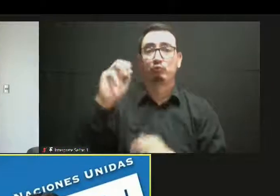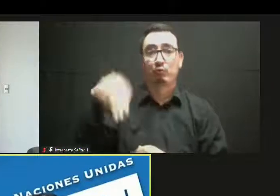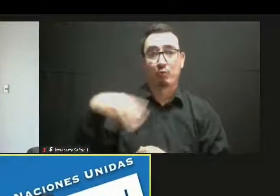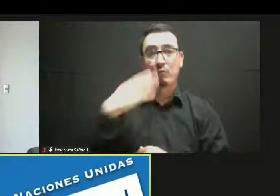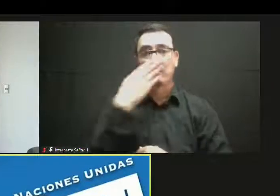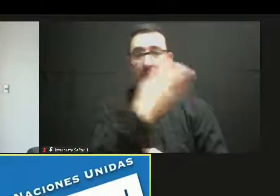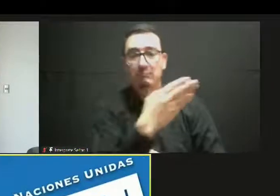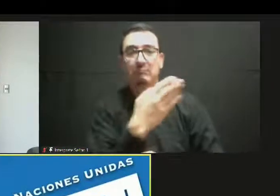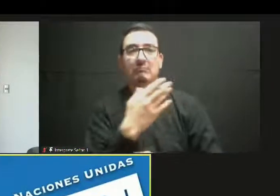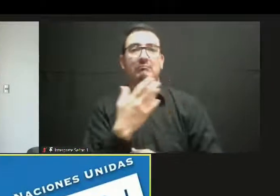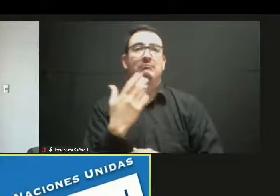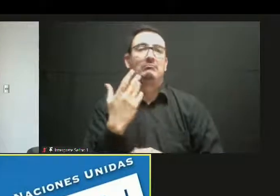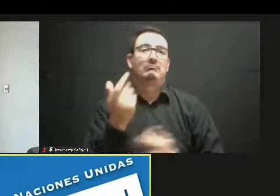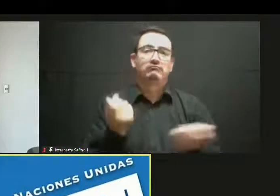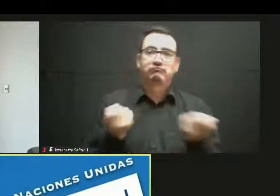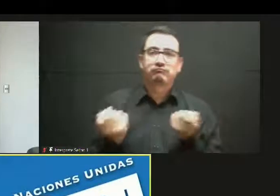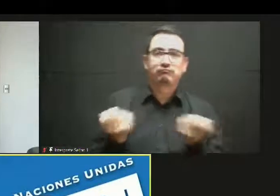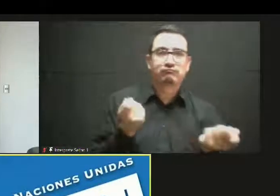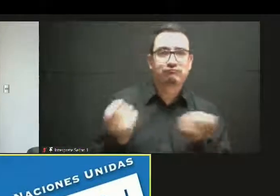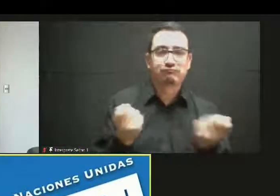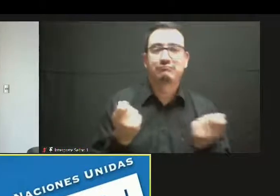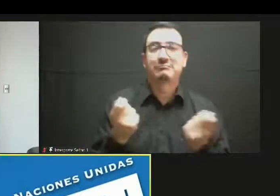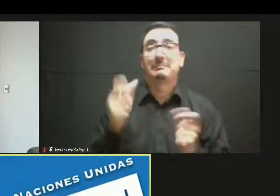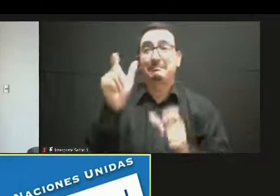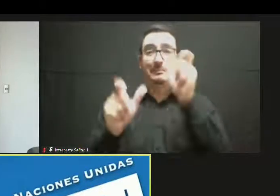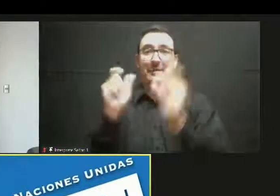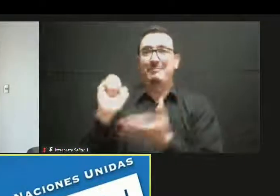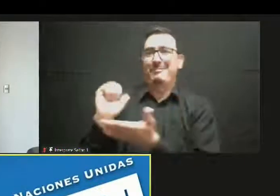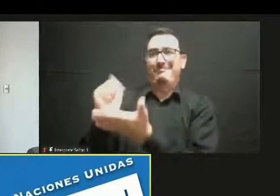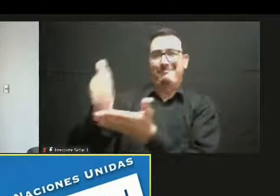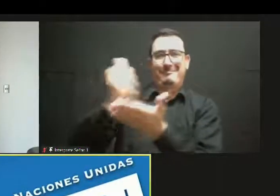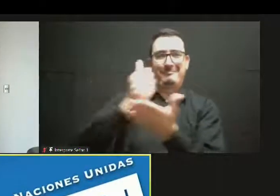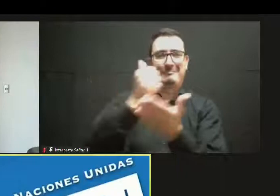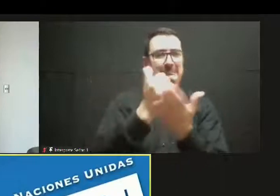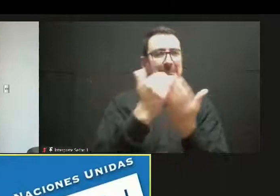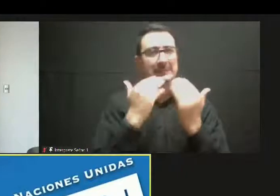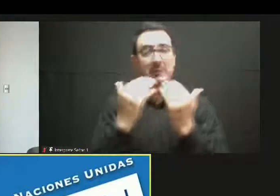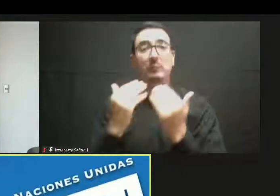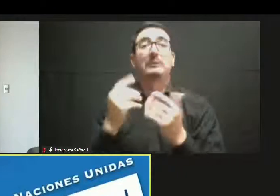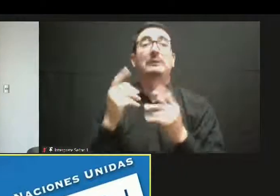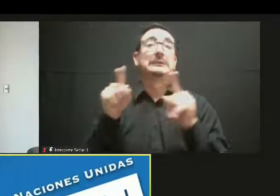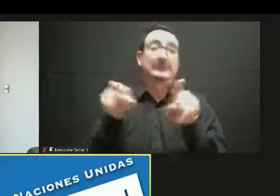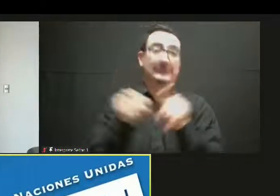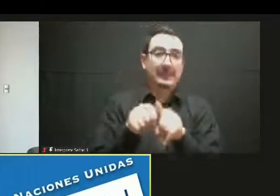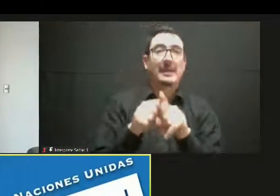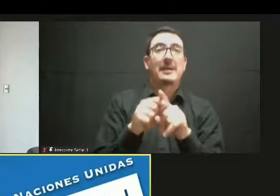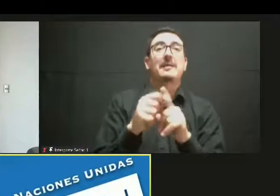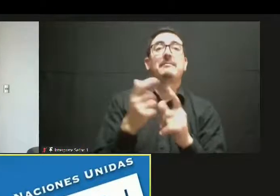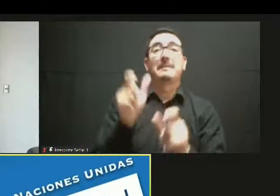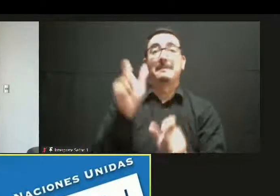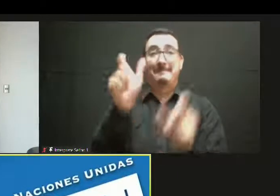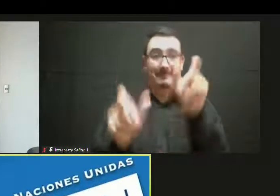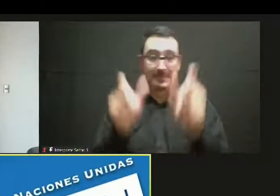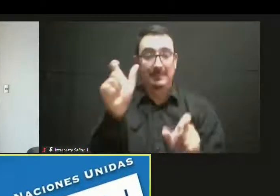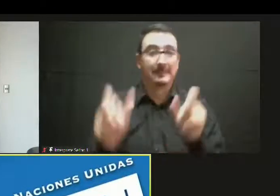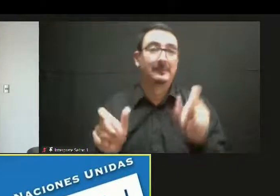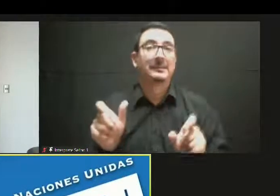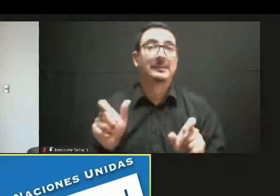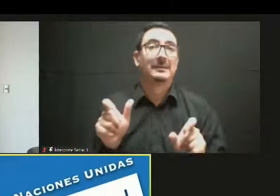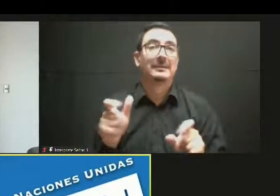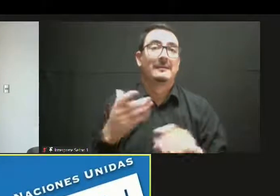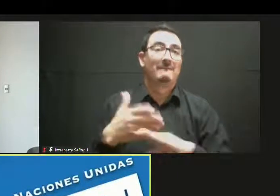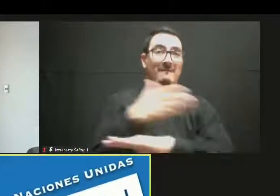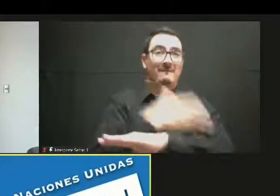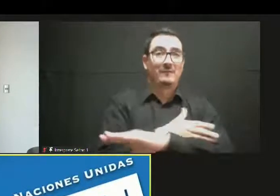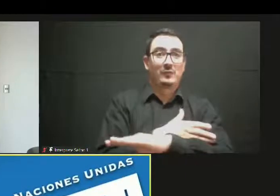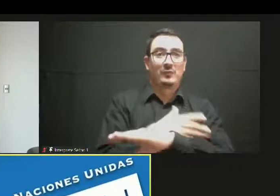this session for their excellent contributions. I thank you so much, and we look forward to the following sessions of